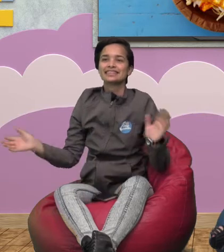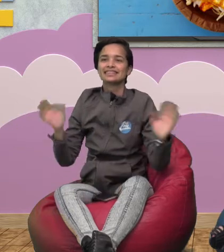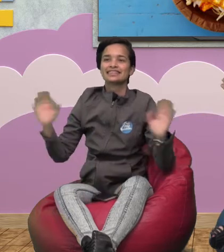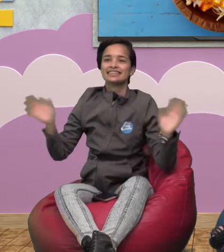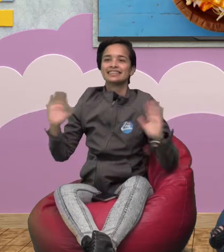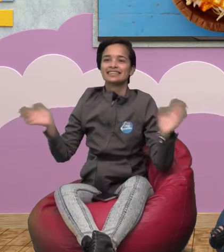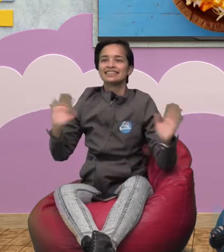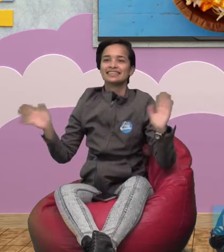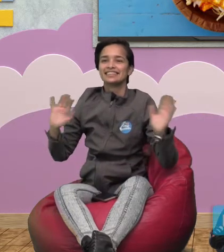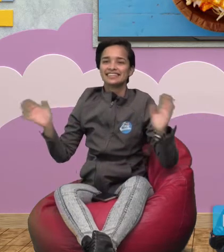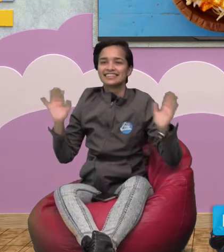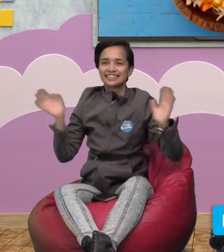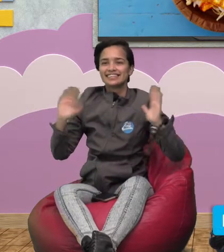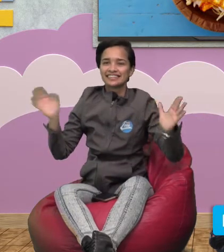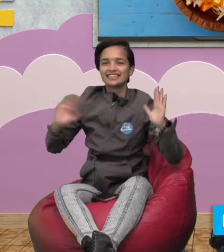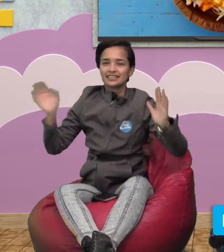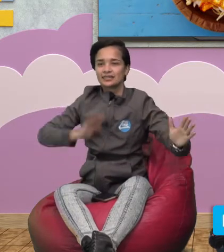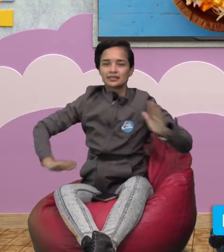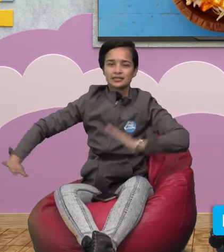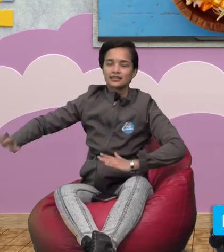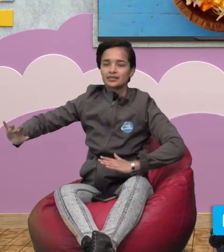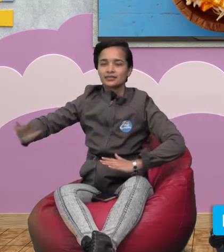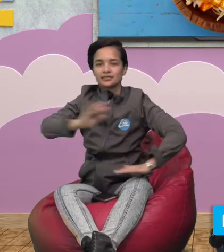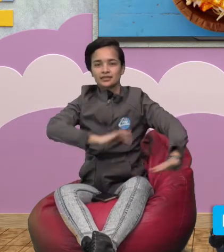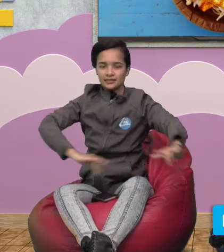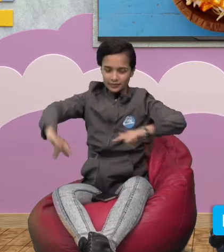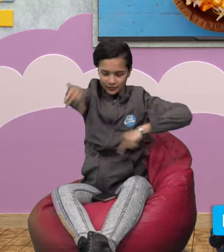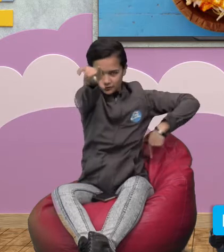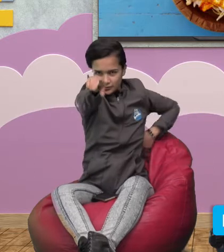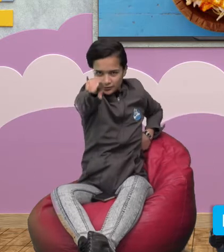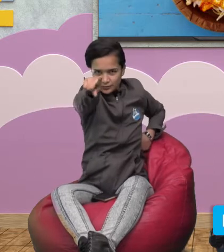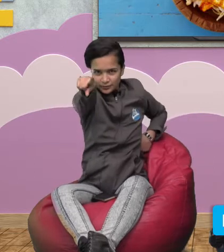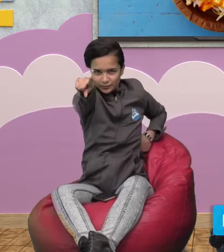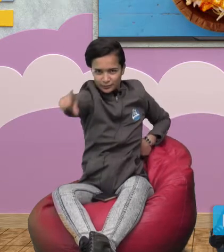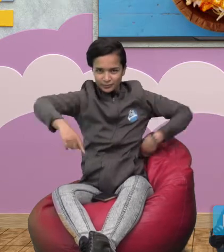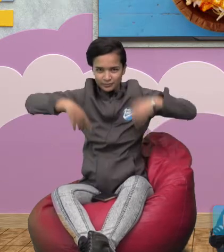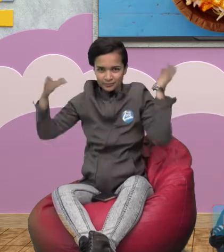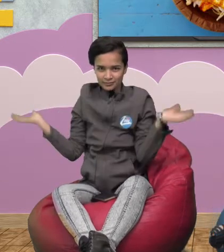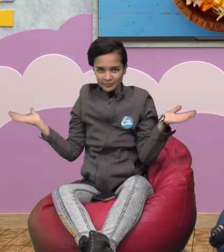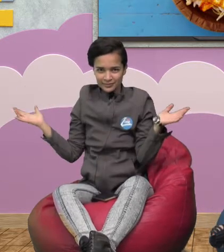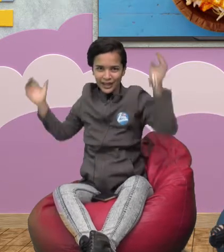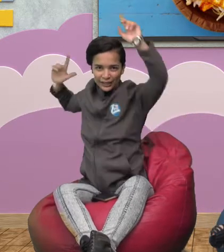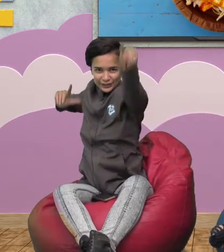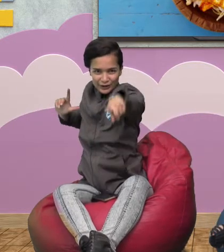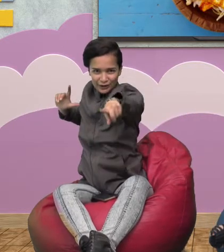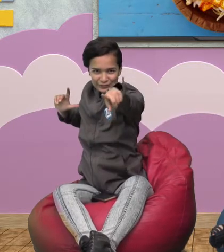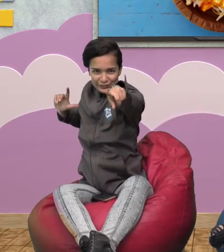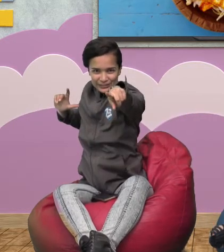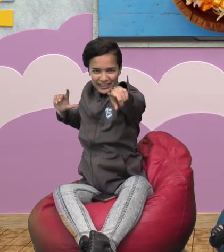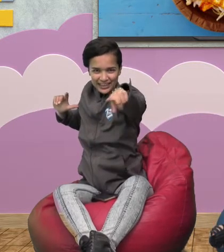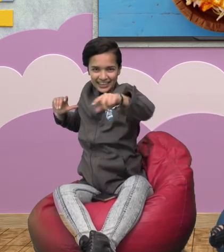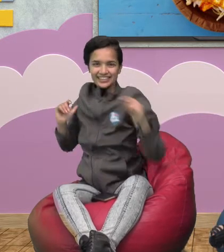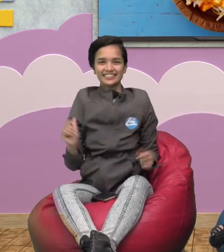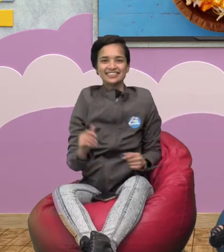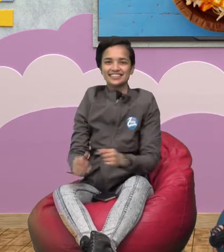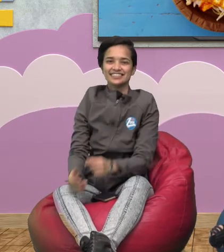Hi everyone, and welcome back to My Zone Active Kids, where we actively invest in your future. Whose future?